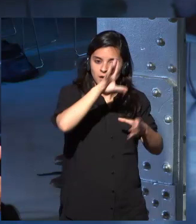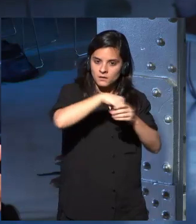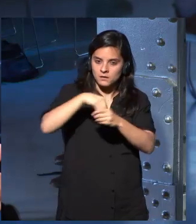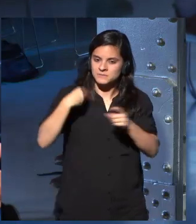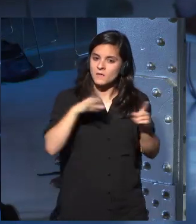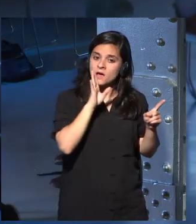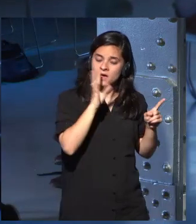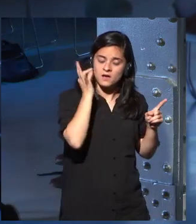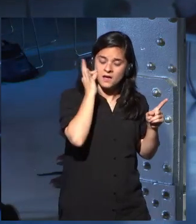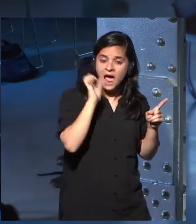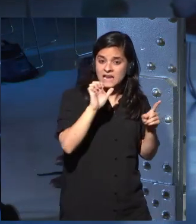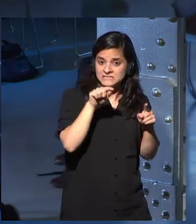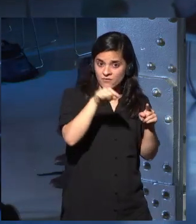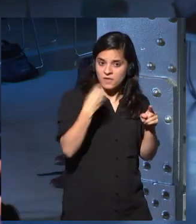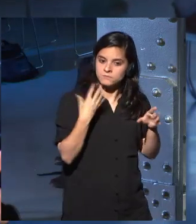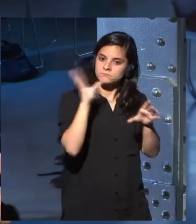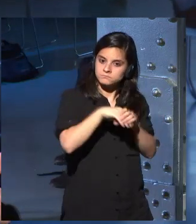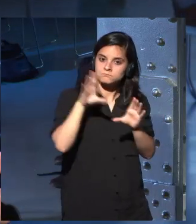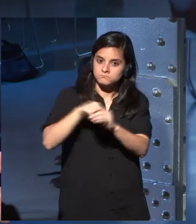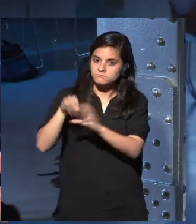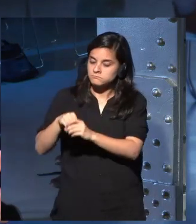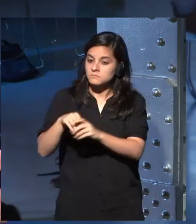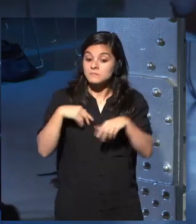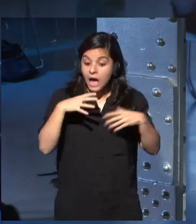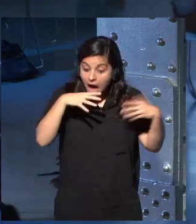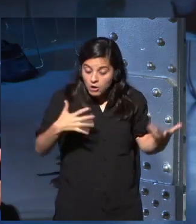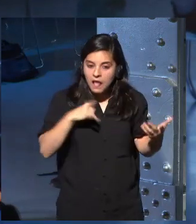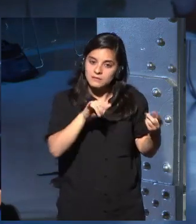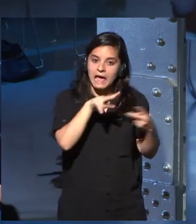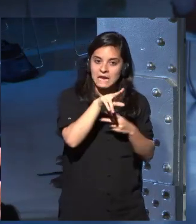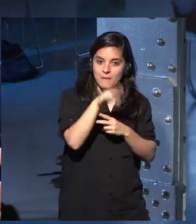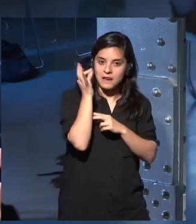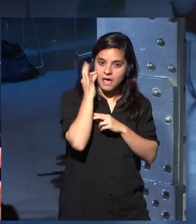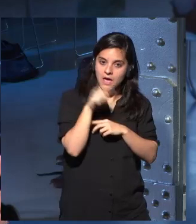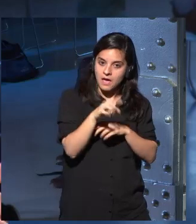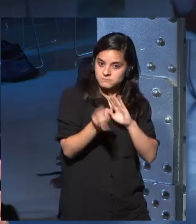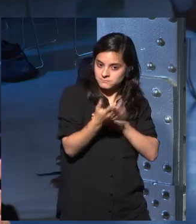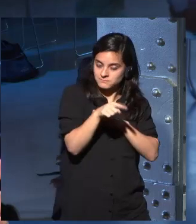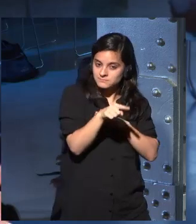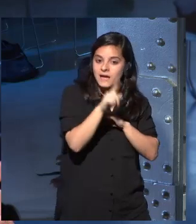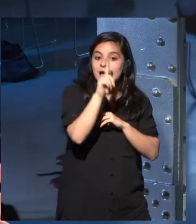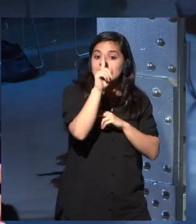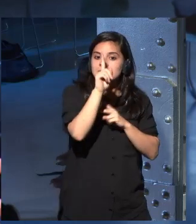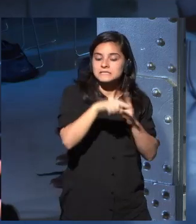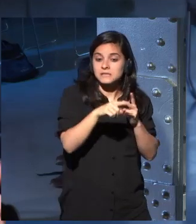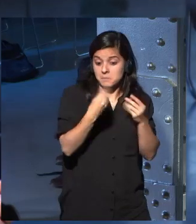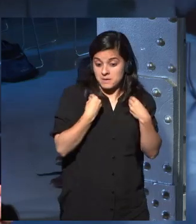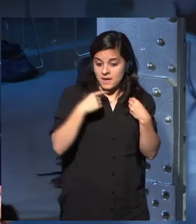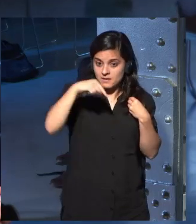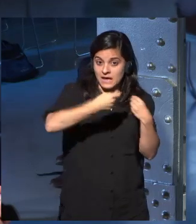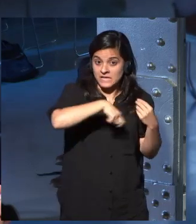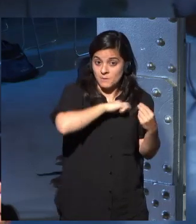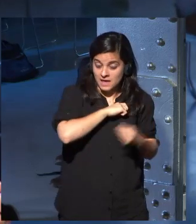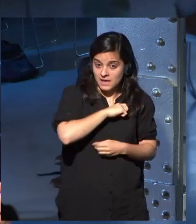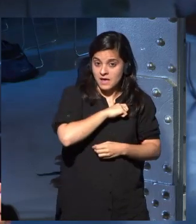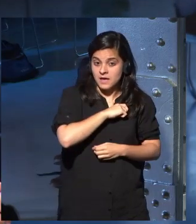nun. She took up residence in Spain and led a more and more isolated existence